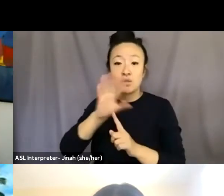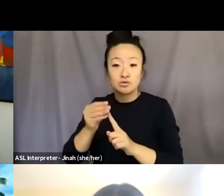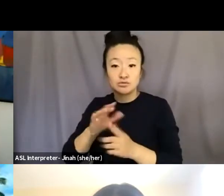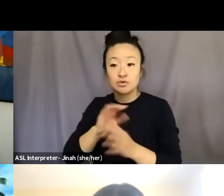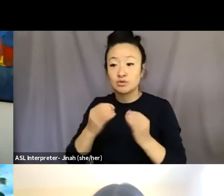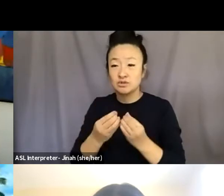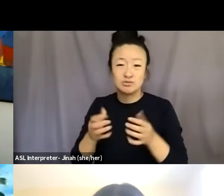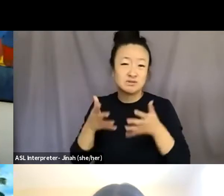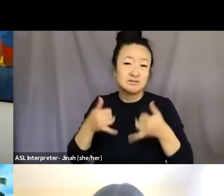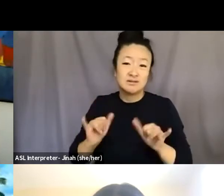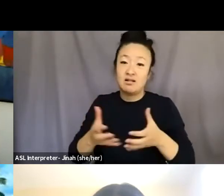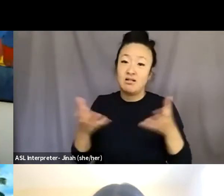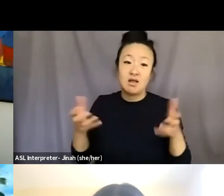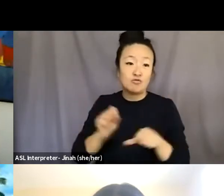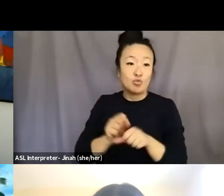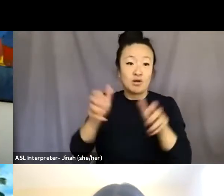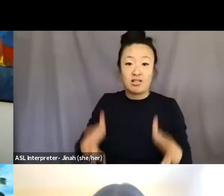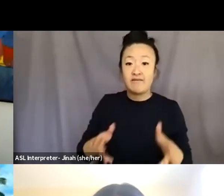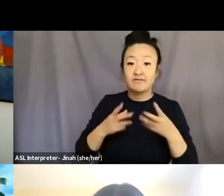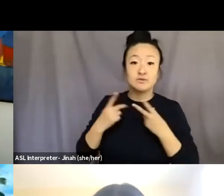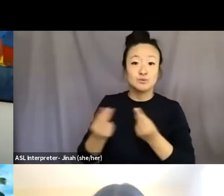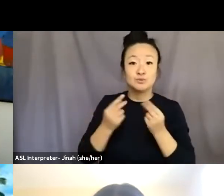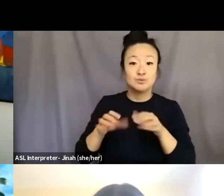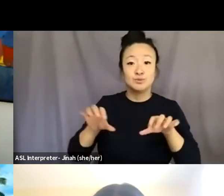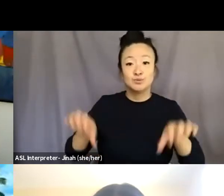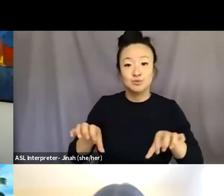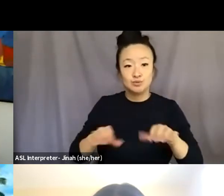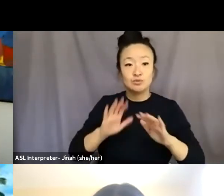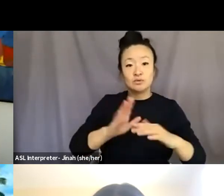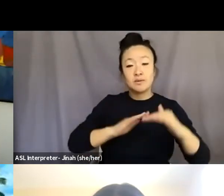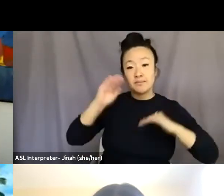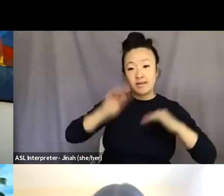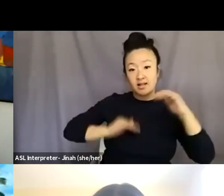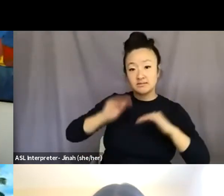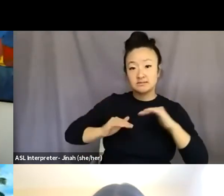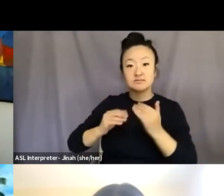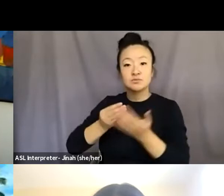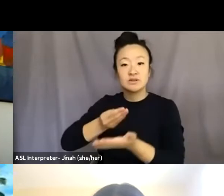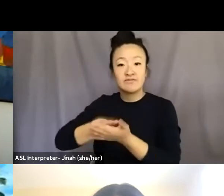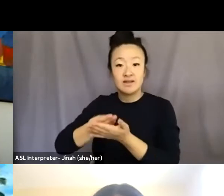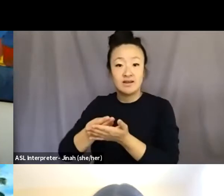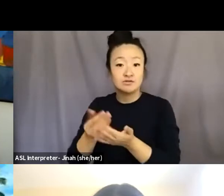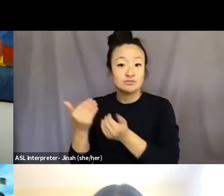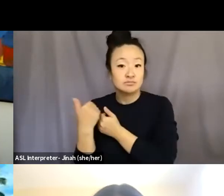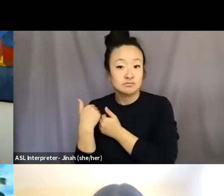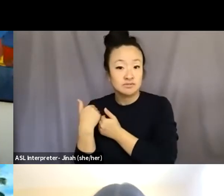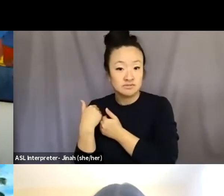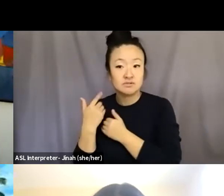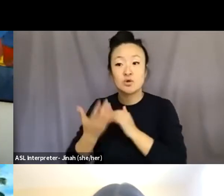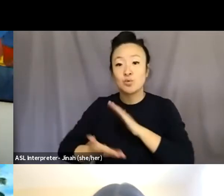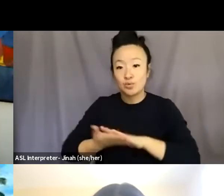be done. And balancing that with the financial responsibilities of